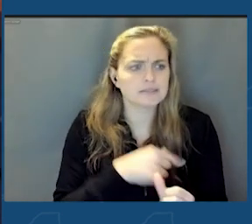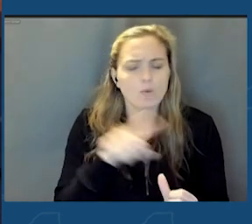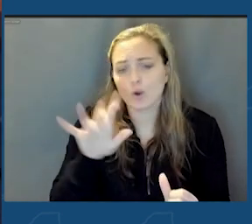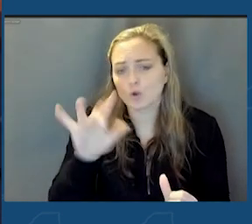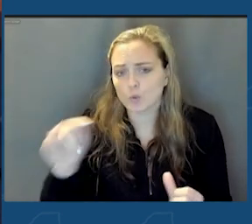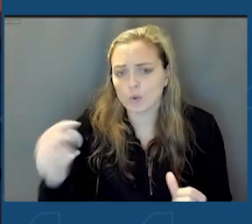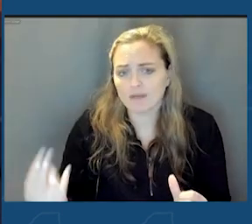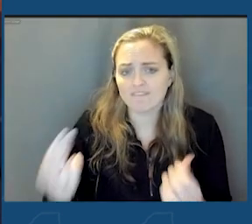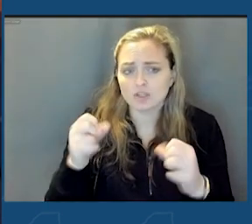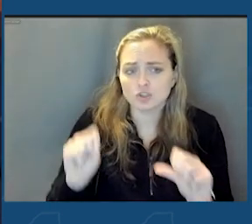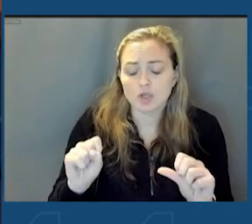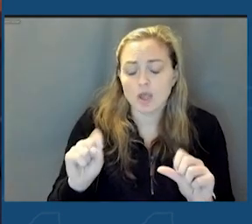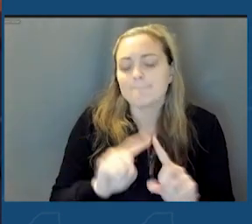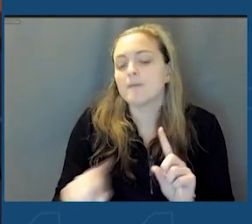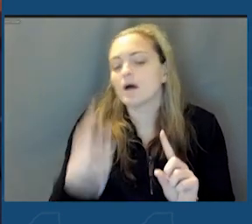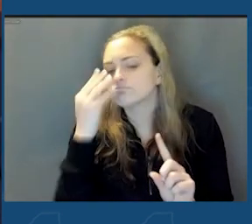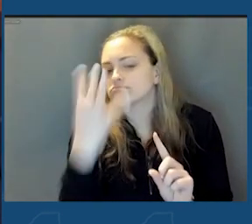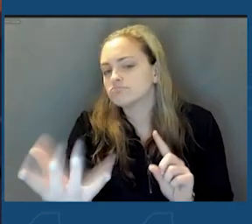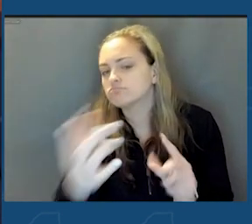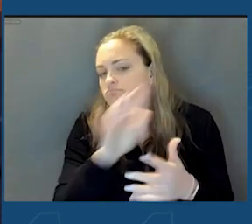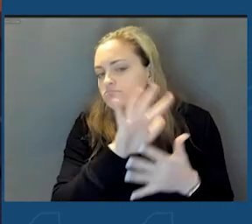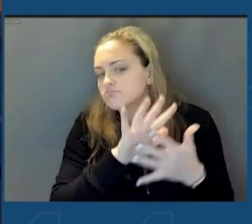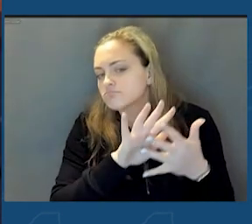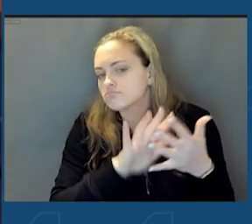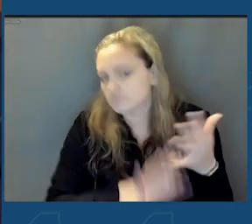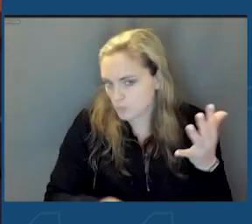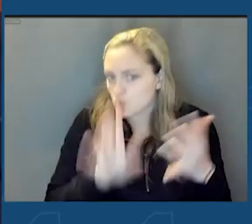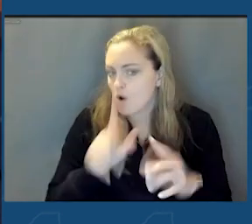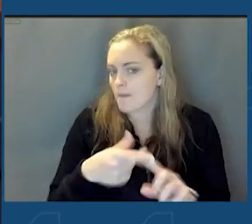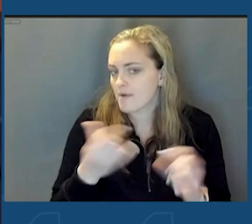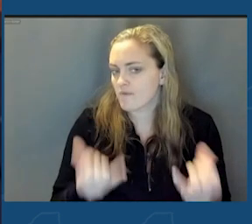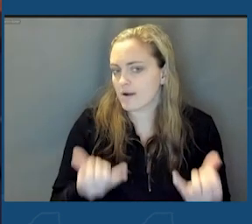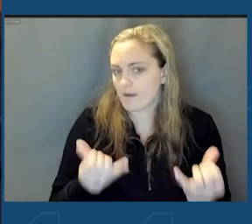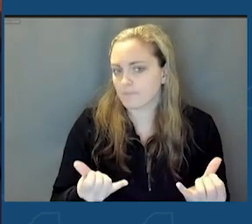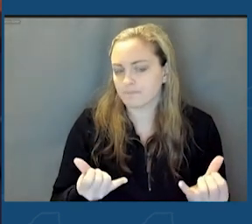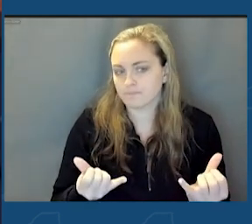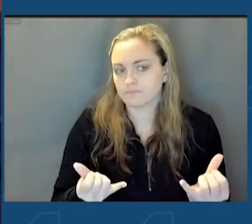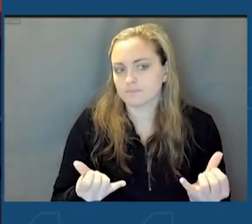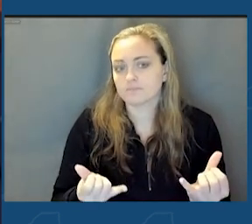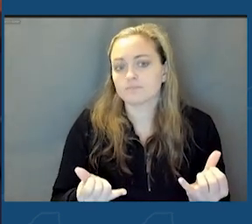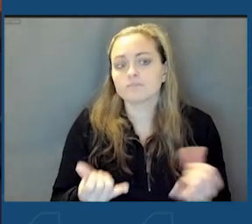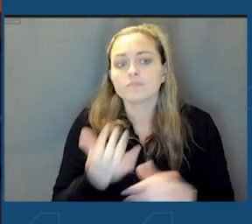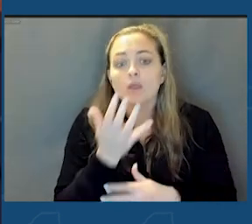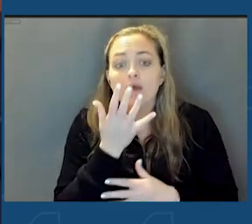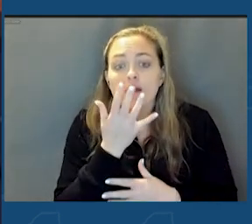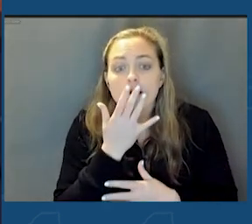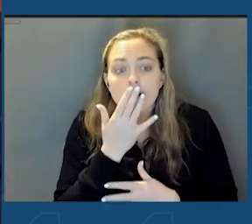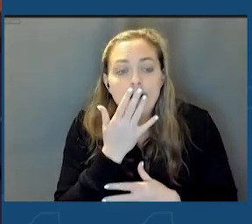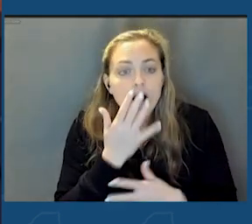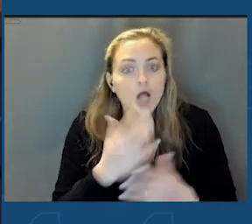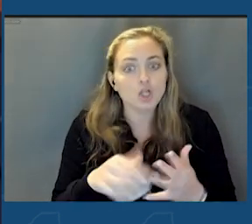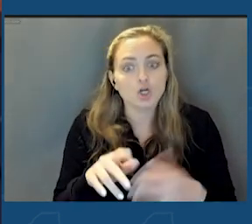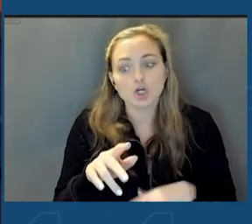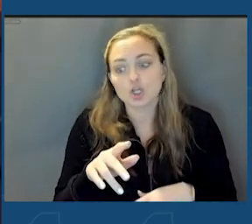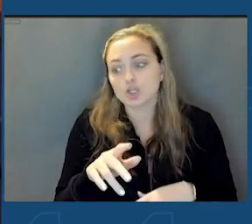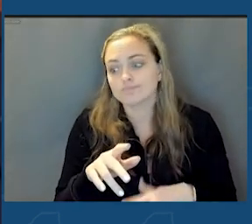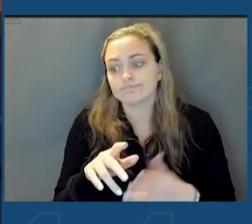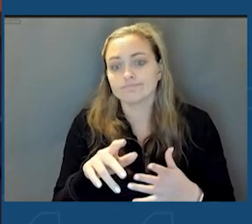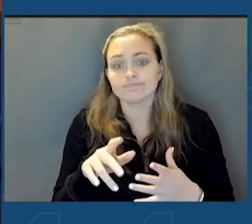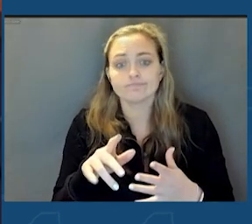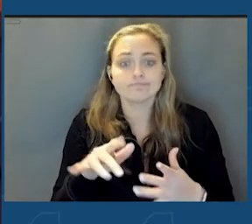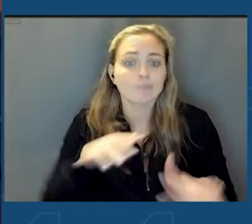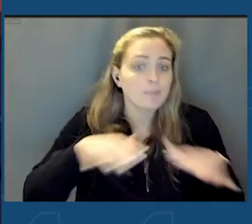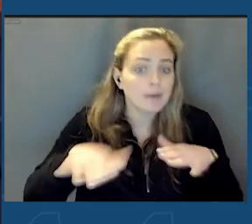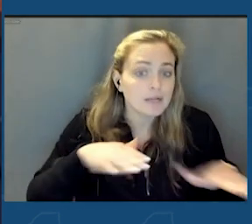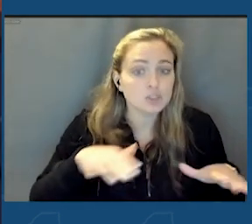Street. But let me give you some highlights. What we're talking about basically is colorful pedestrian plazas, signs directing people